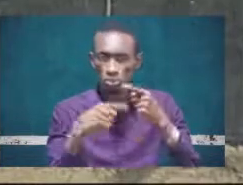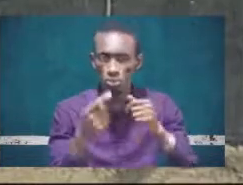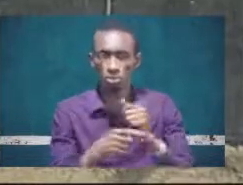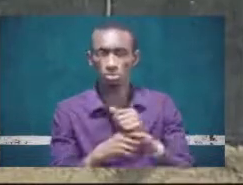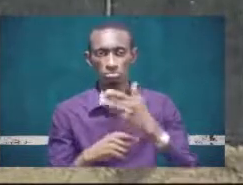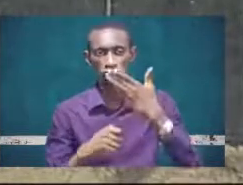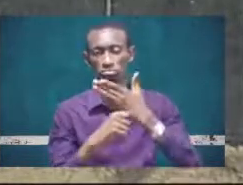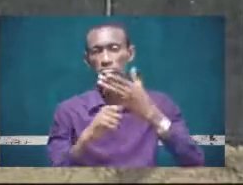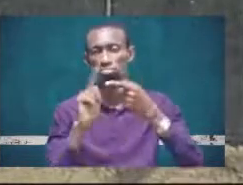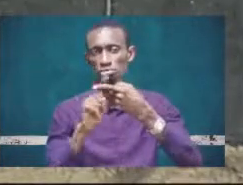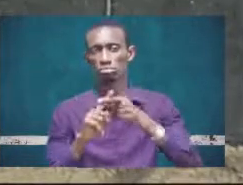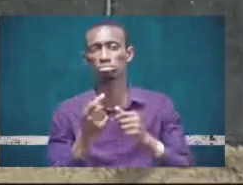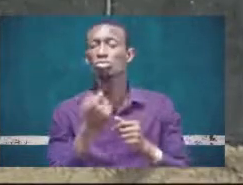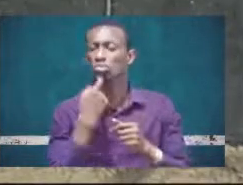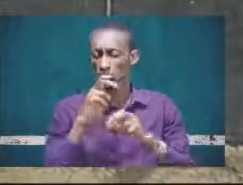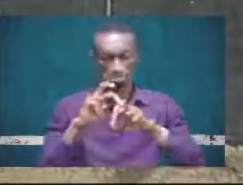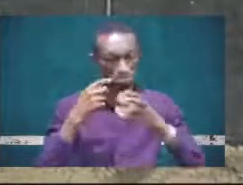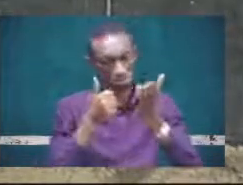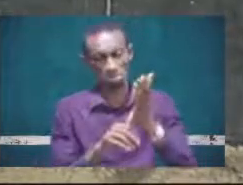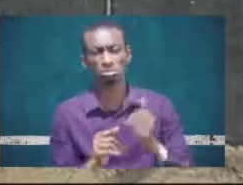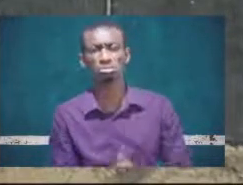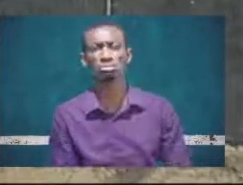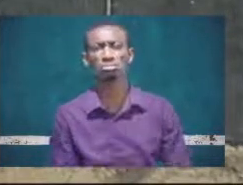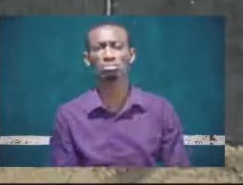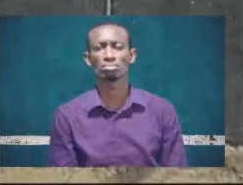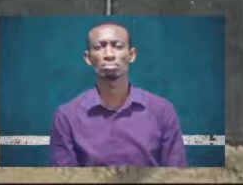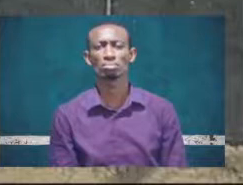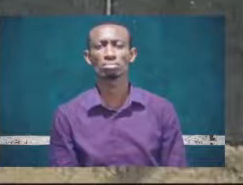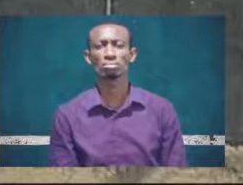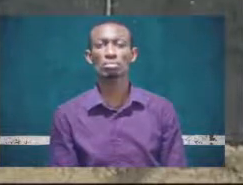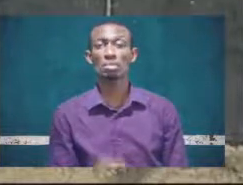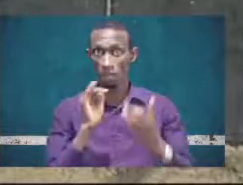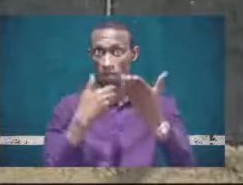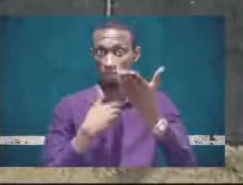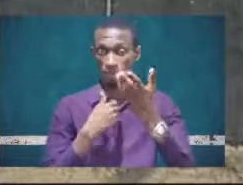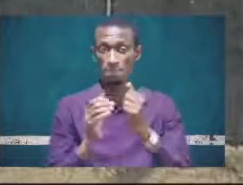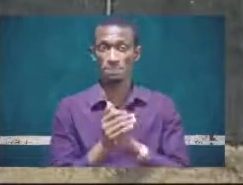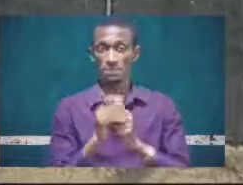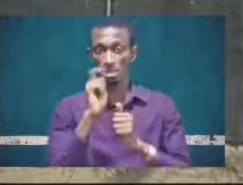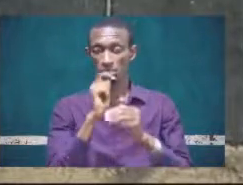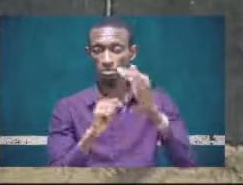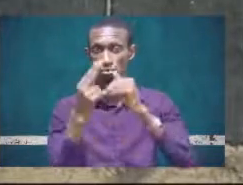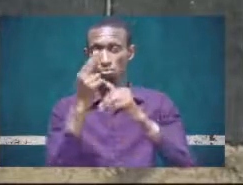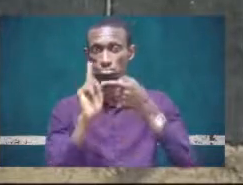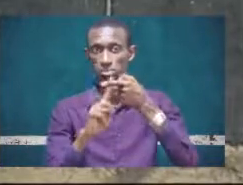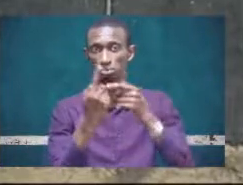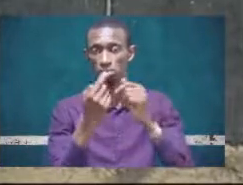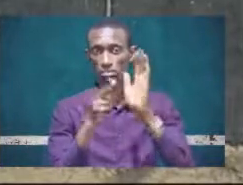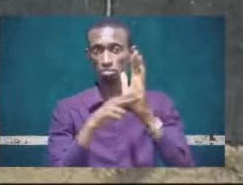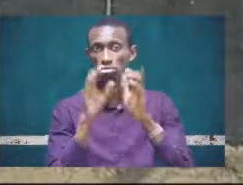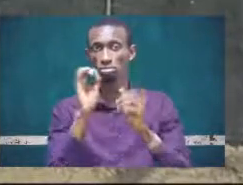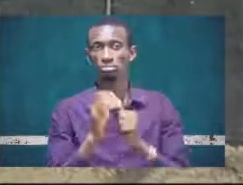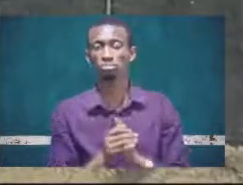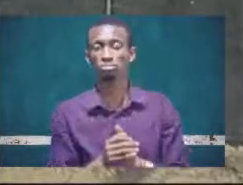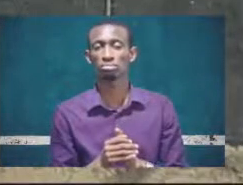using the discriminant. When you take x squared plus 1 equals 0,